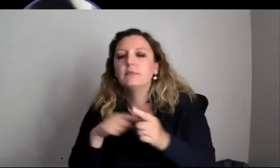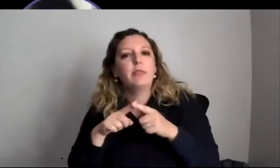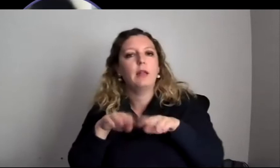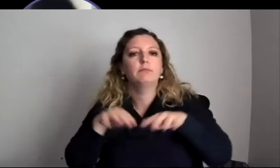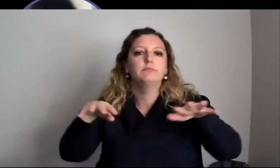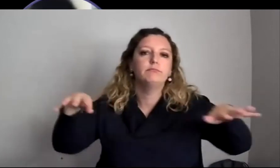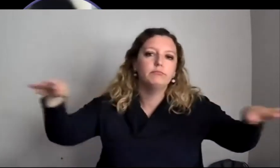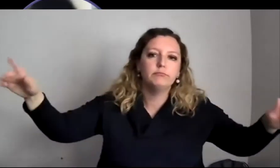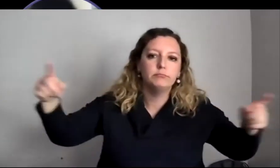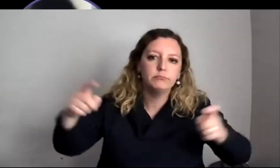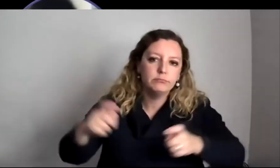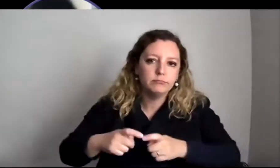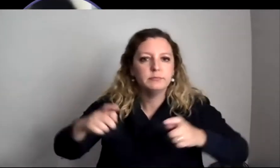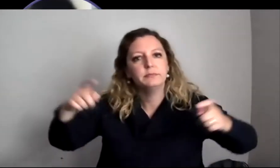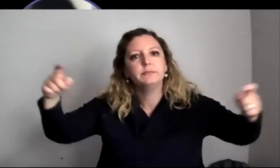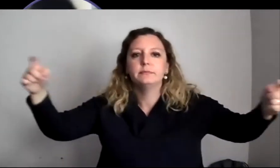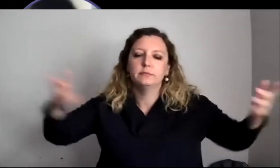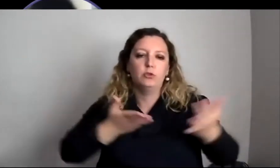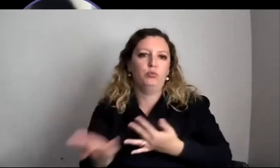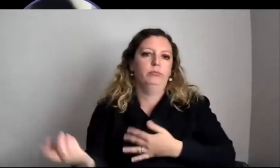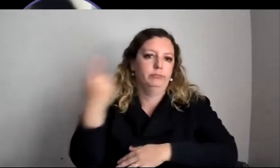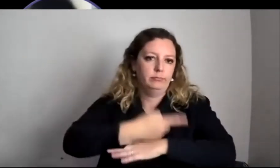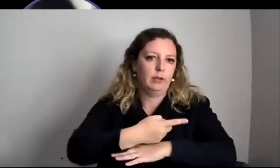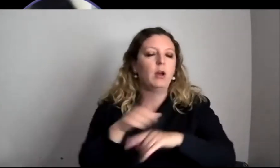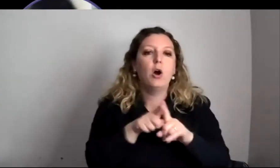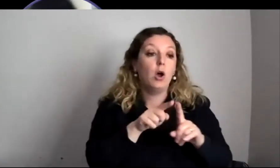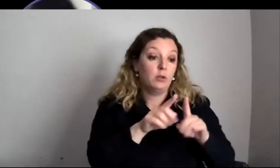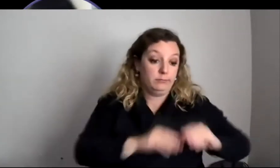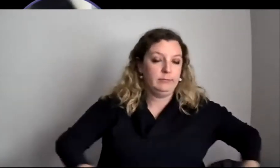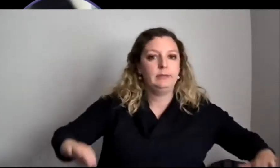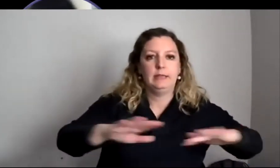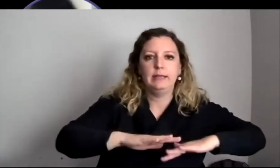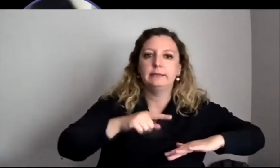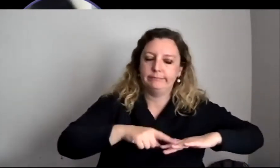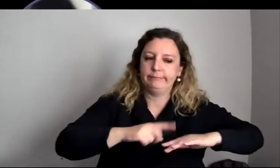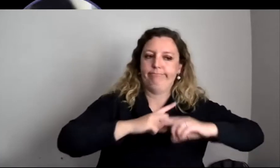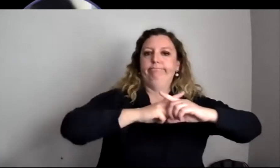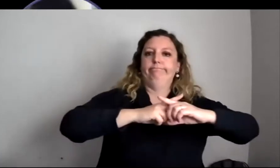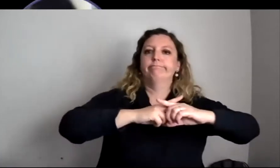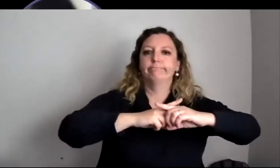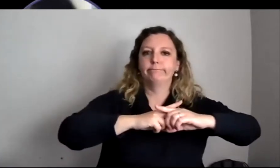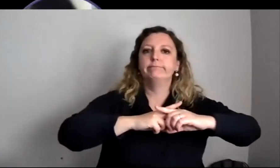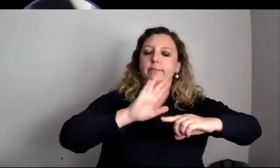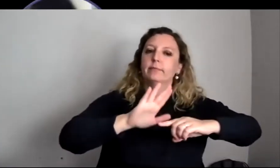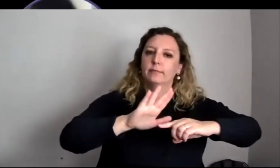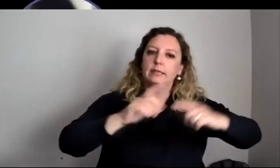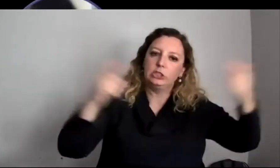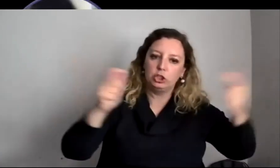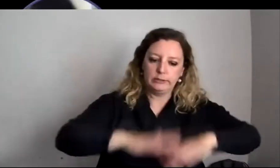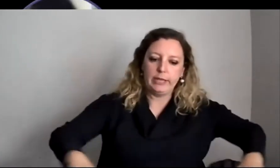group size and composition changes. And they're also really territorial. So they defend these